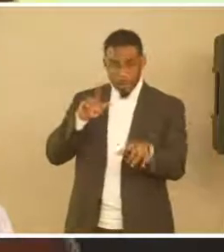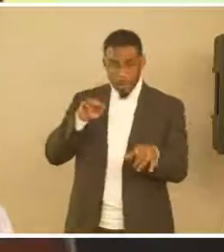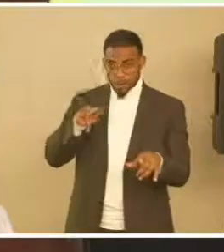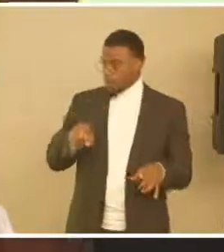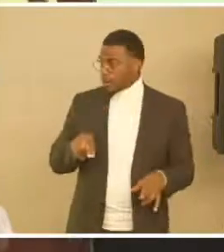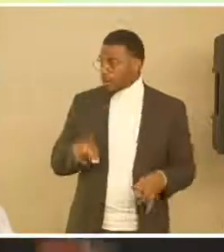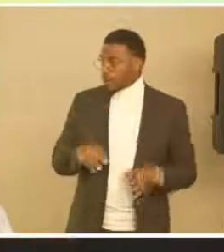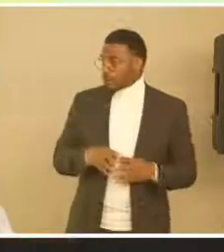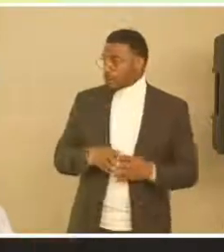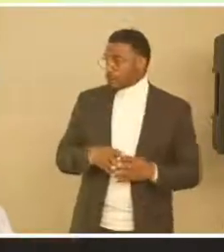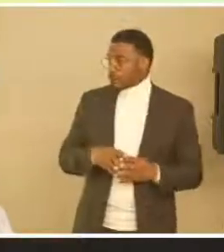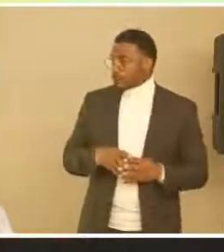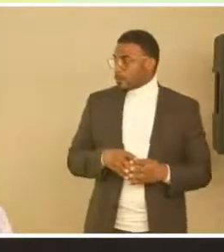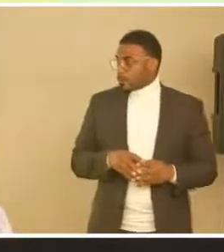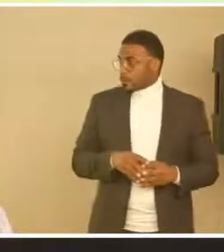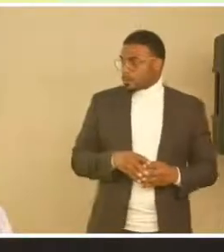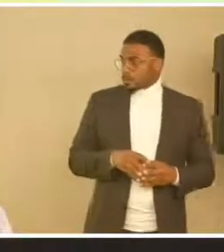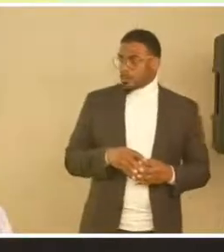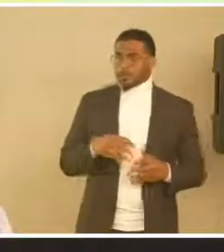Lupin? Right?